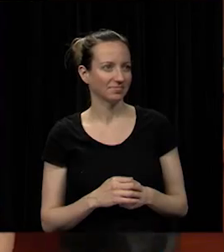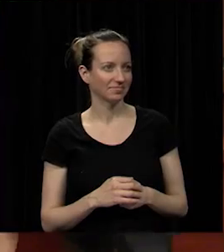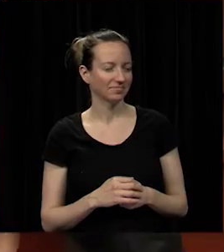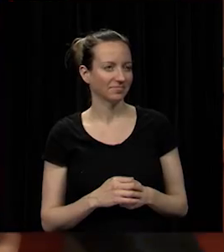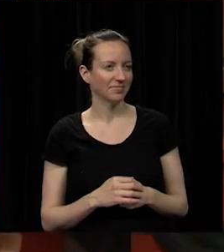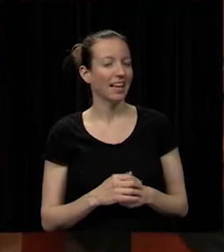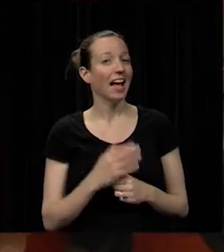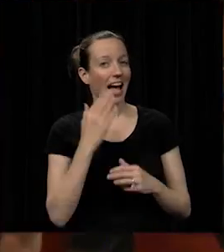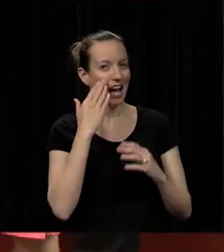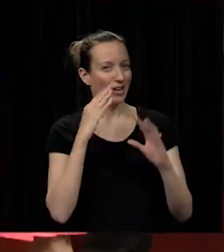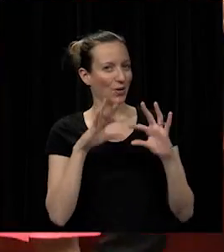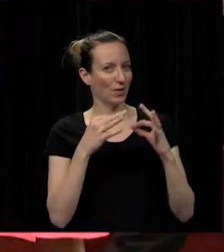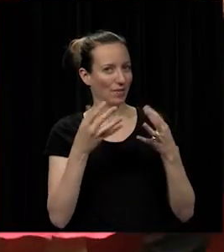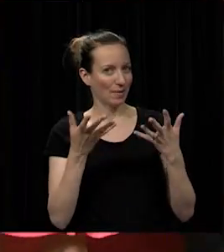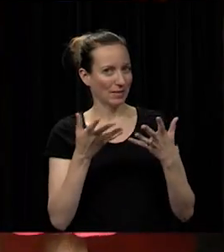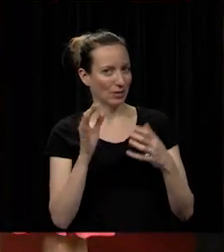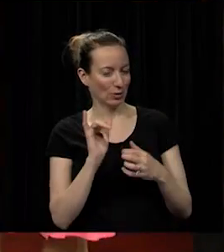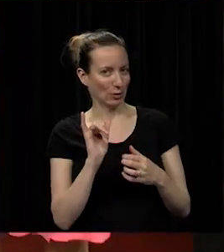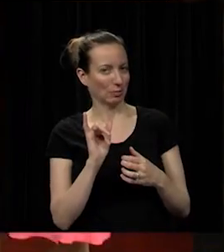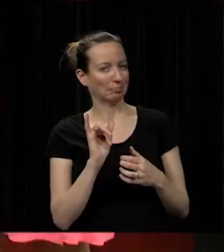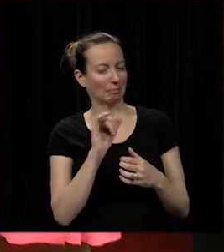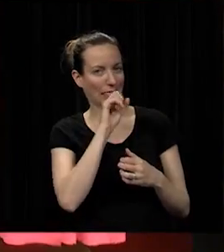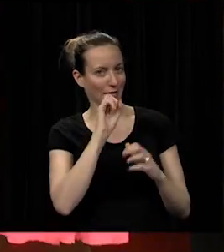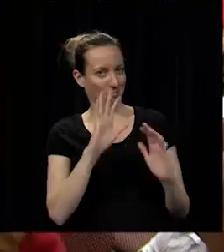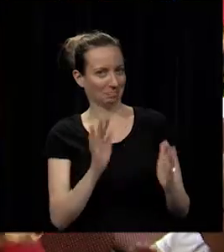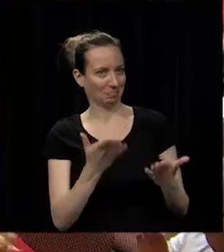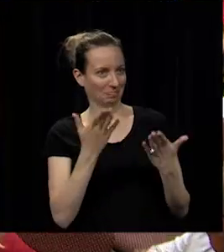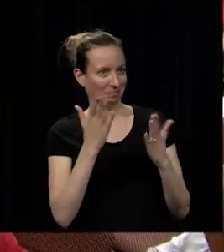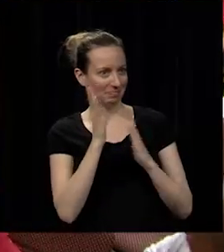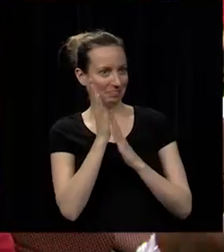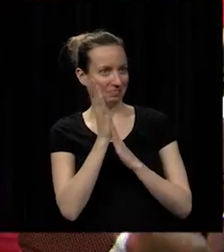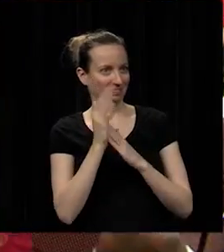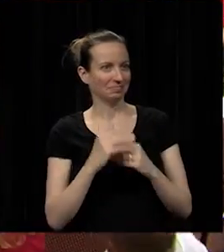and i know your family is here as well we would love for them to stand and be recognized